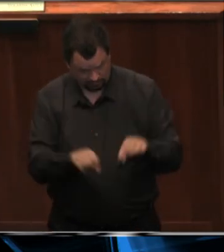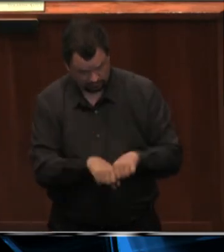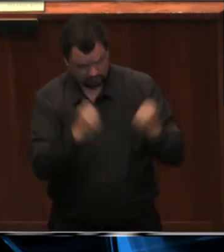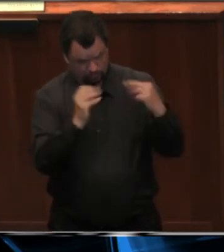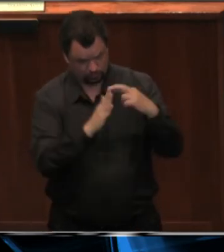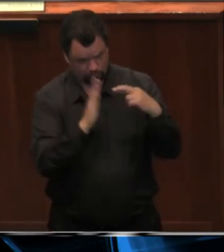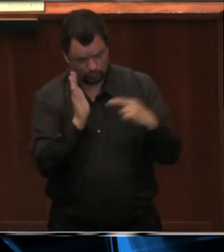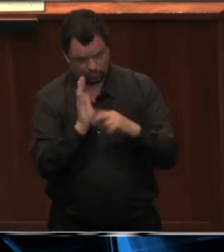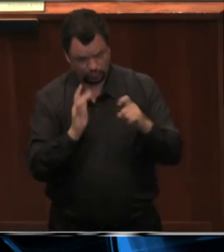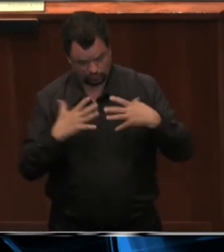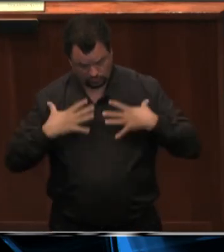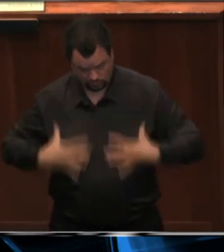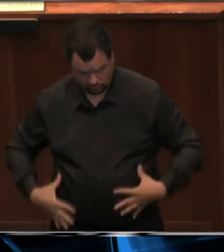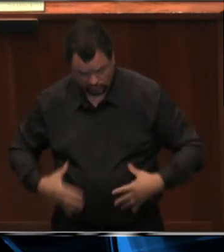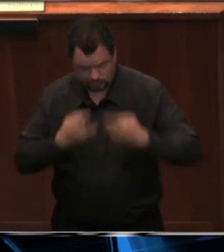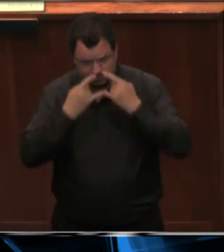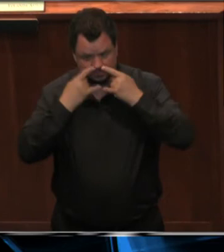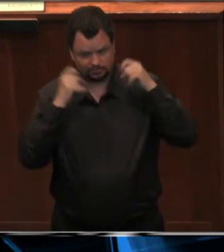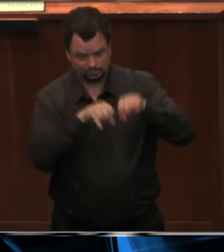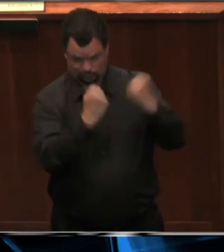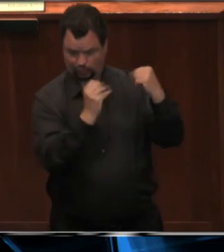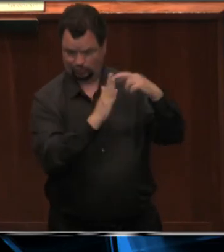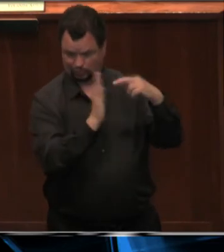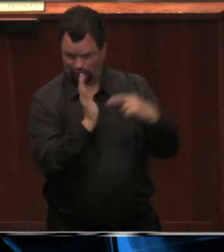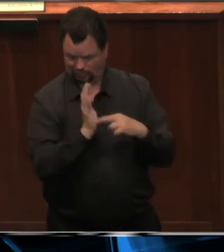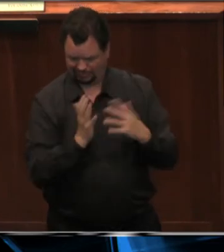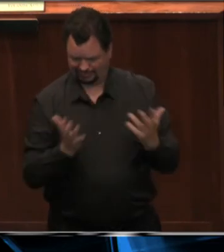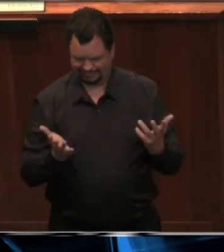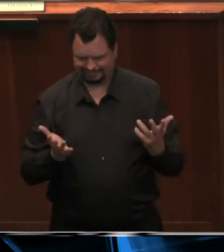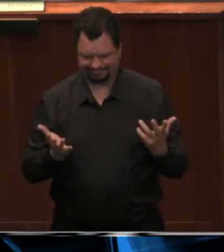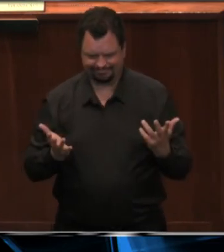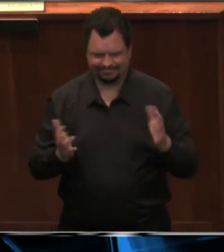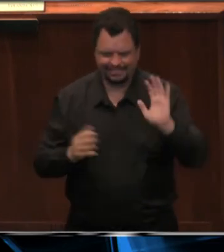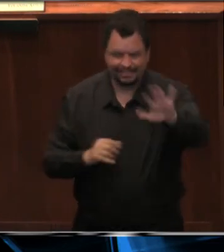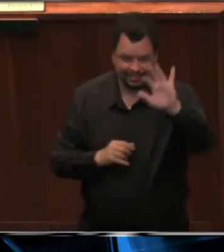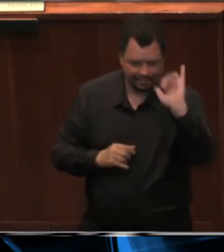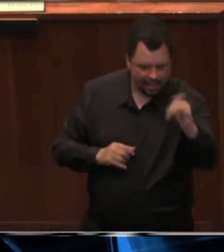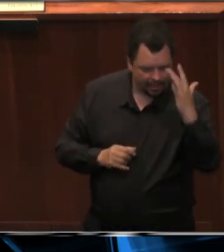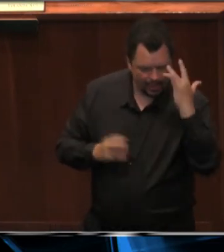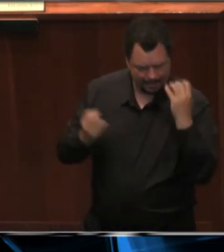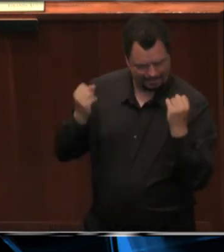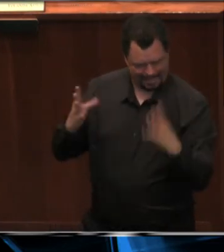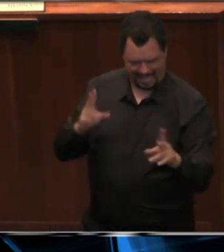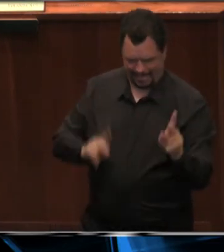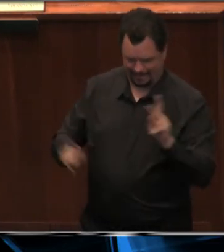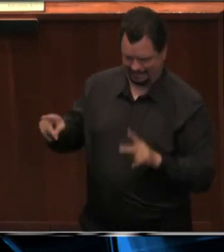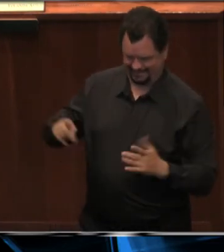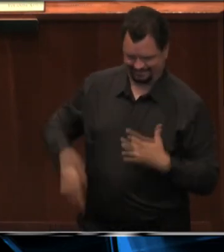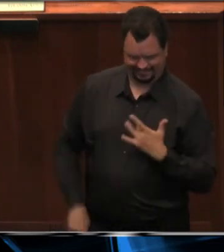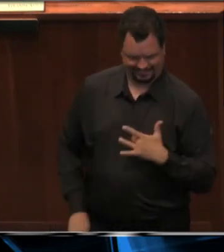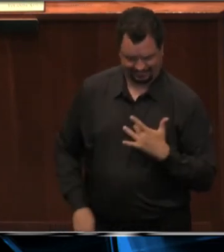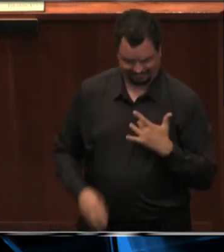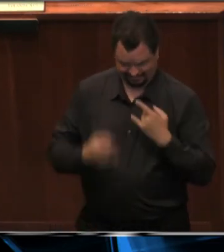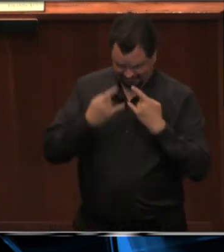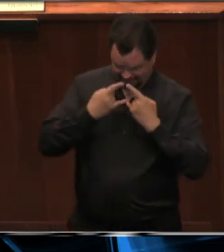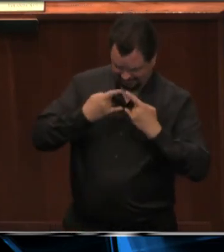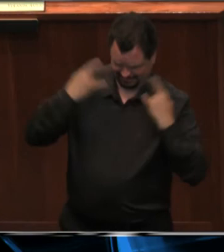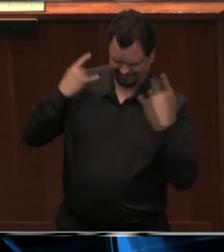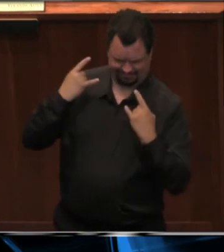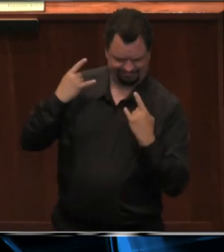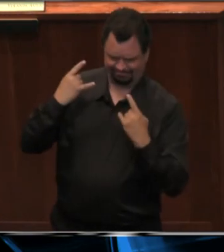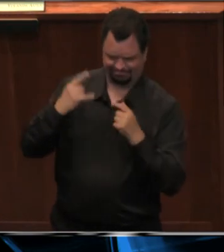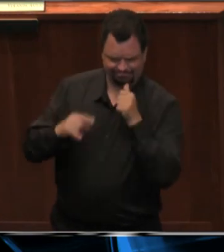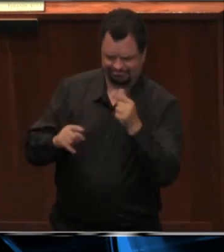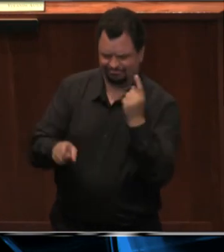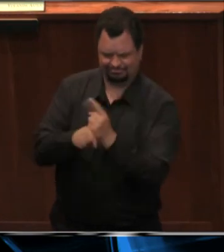significant portion of our population against mandating masks for children. Regular testing for staff is not yet part of any plan